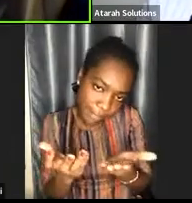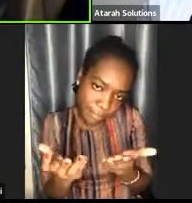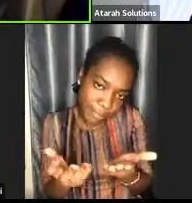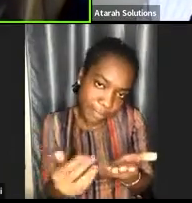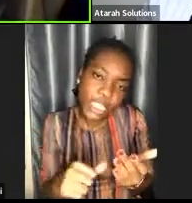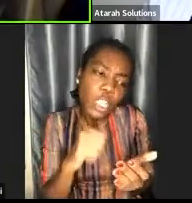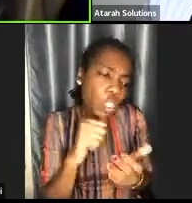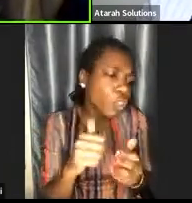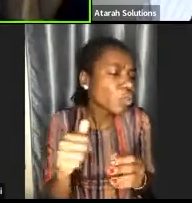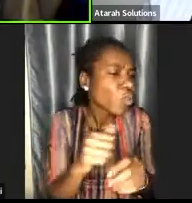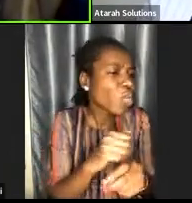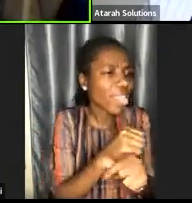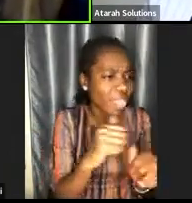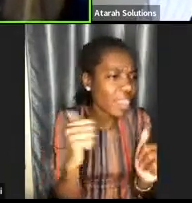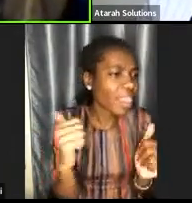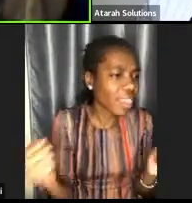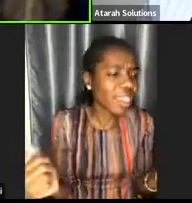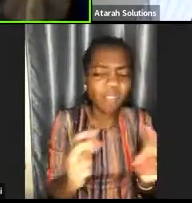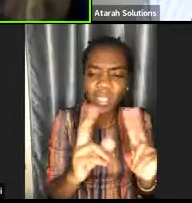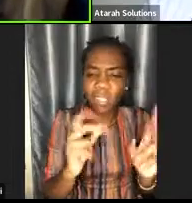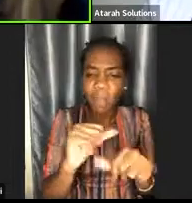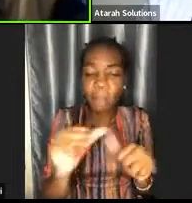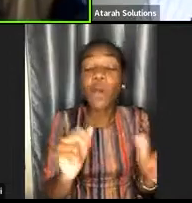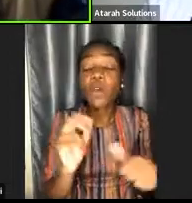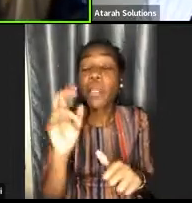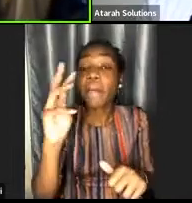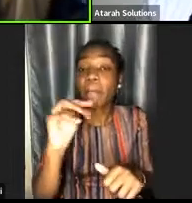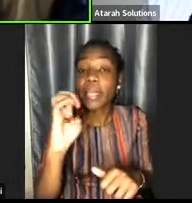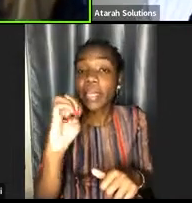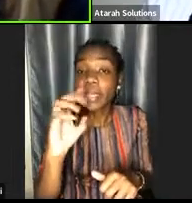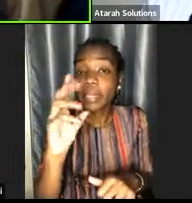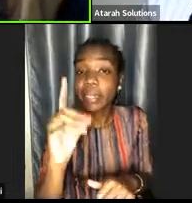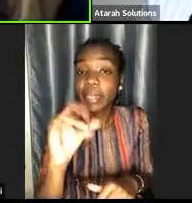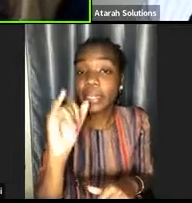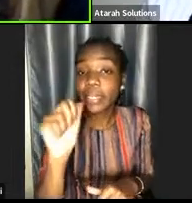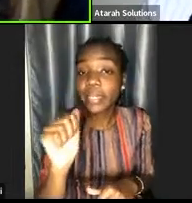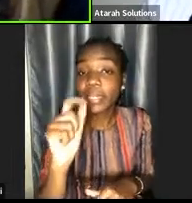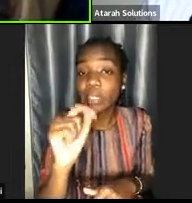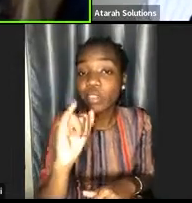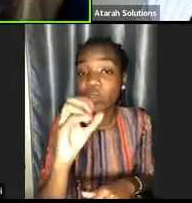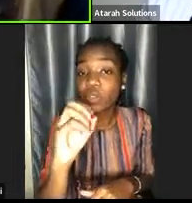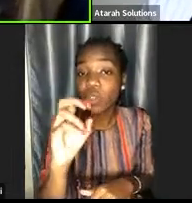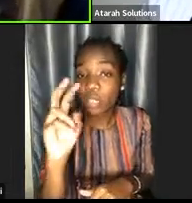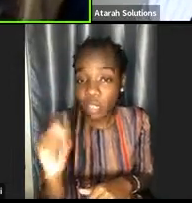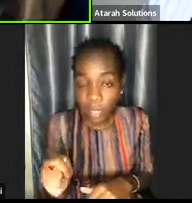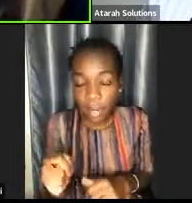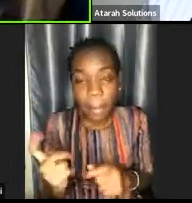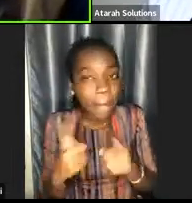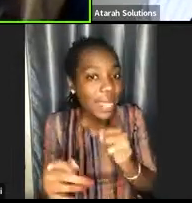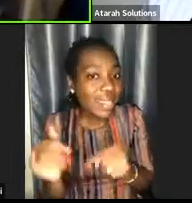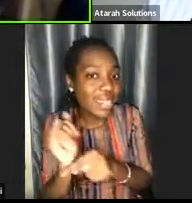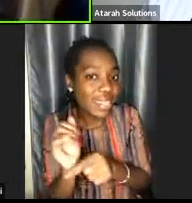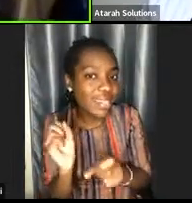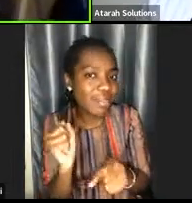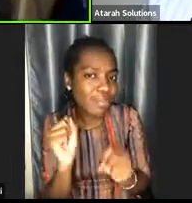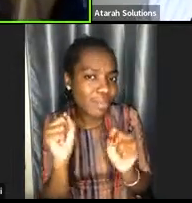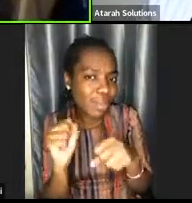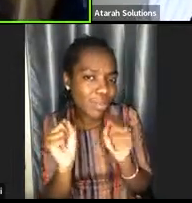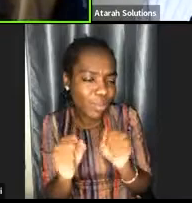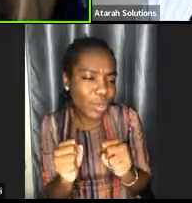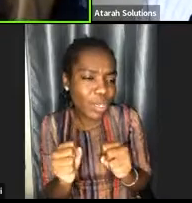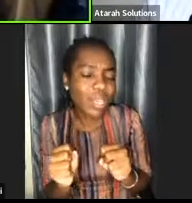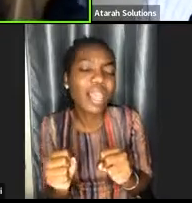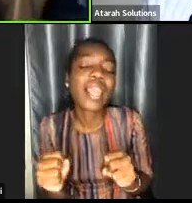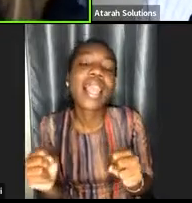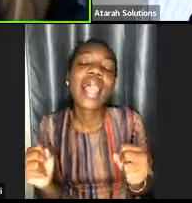versed with what mediation is all about. And this then may be what could be hampering its uptake.